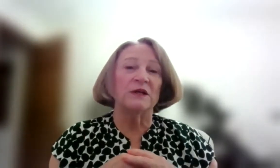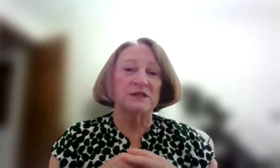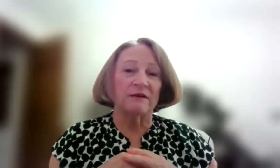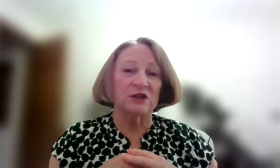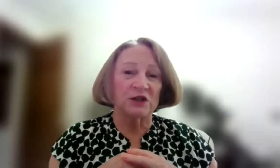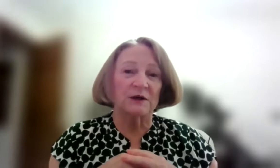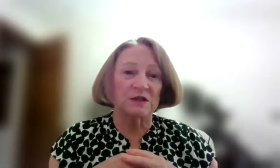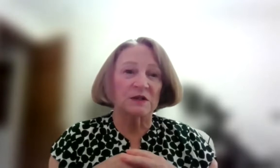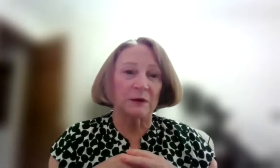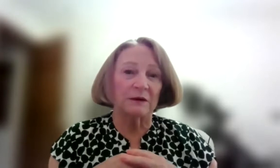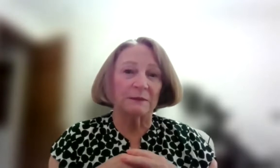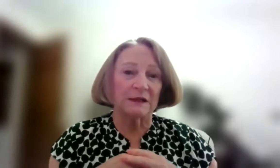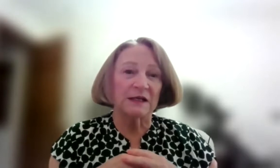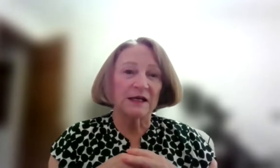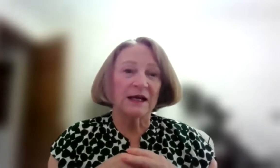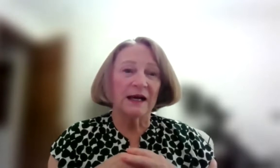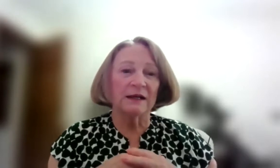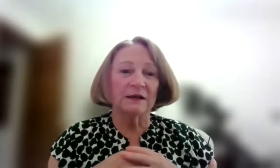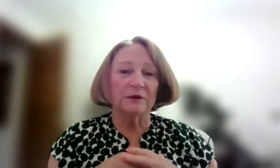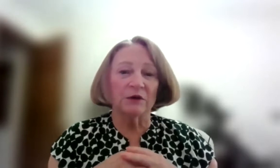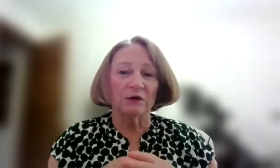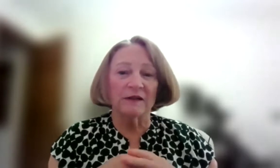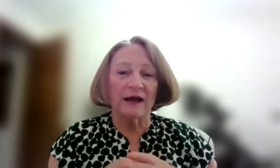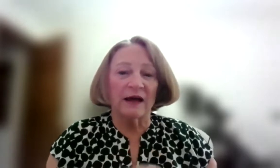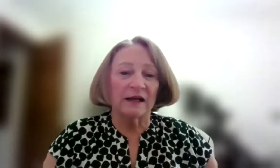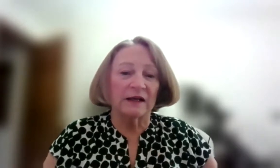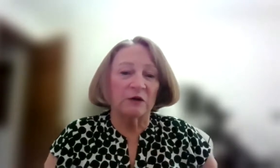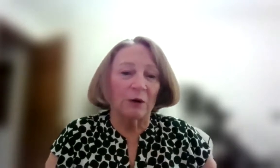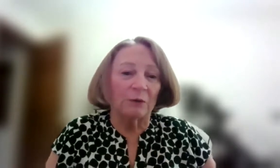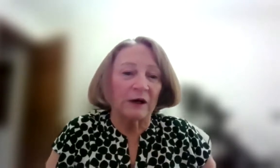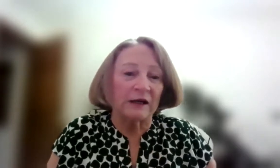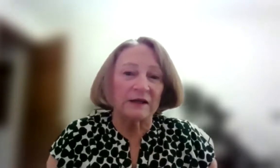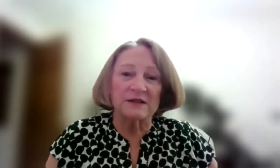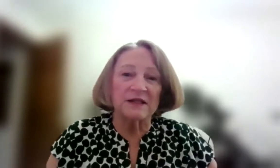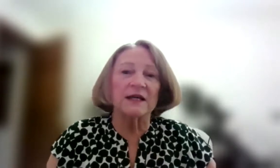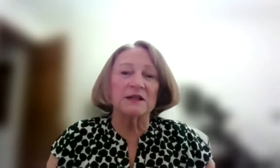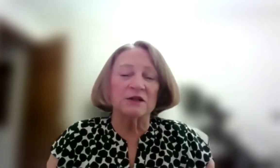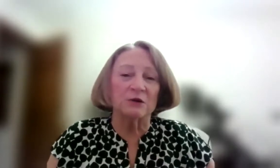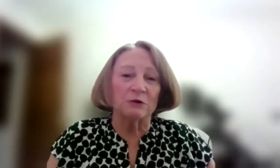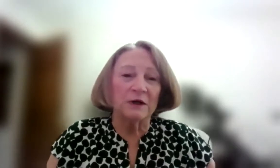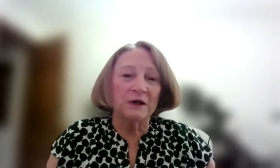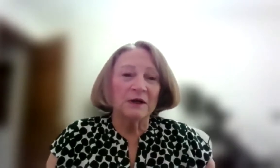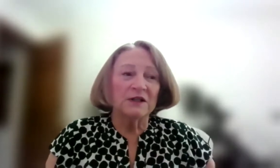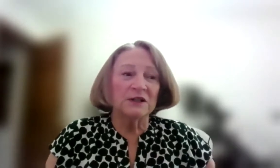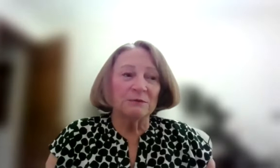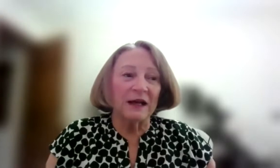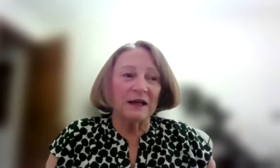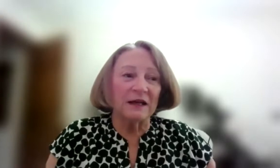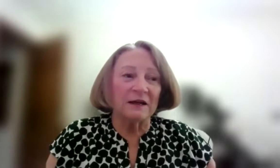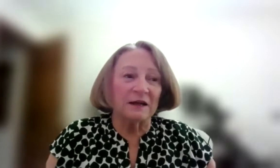the duties of the sheriff's department. And learning that and incorporating it is key to